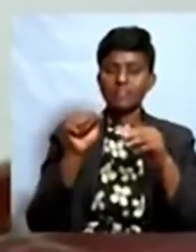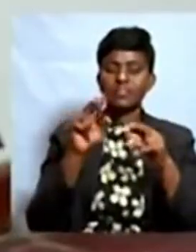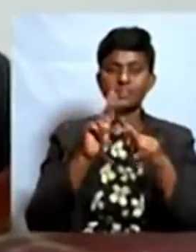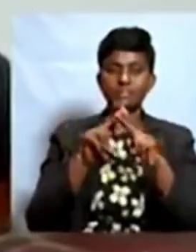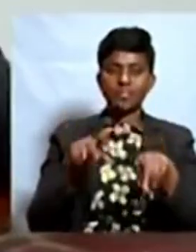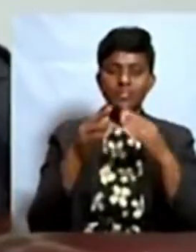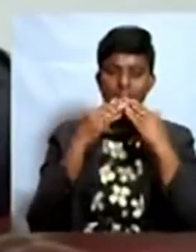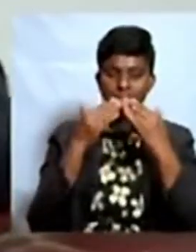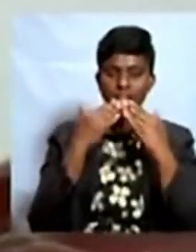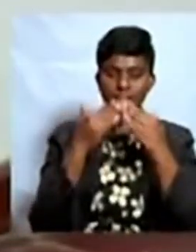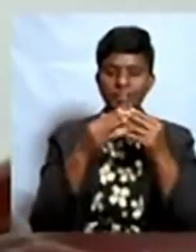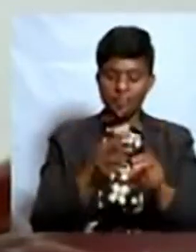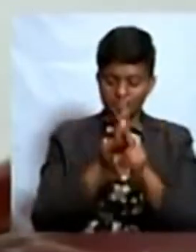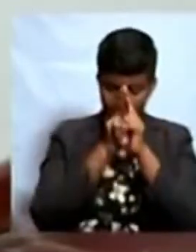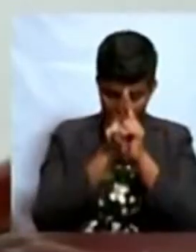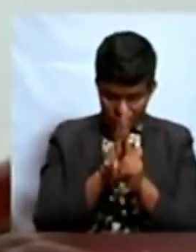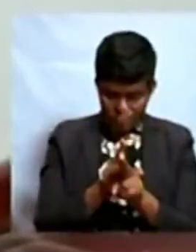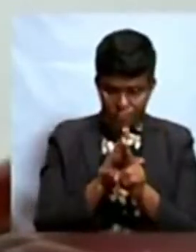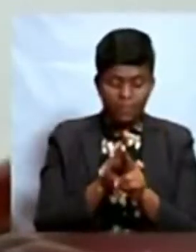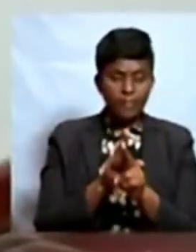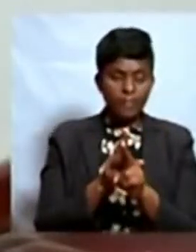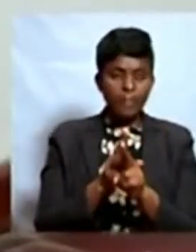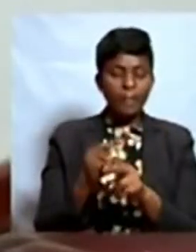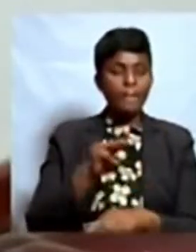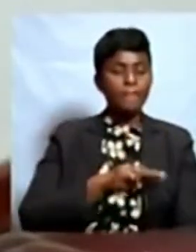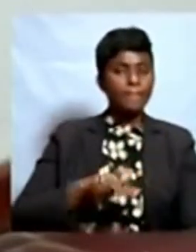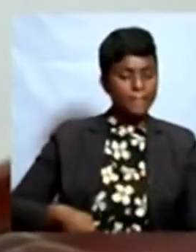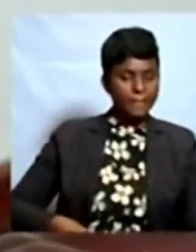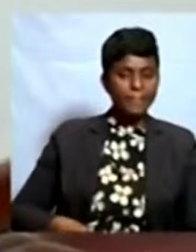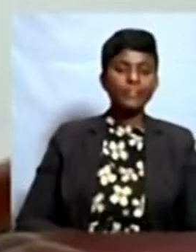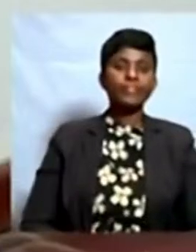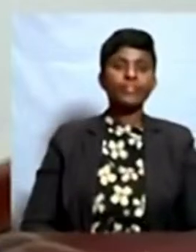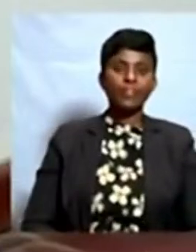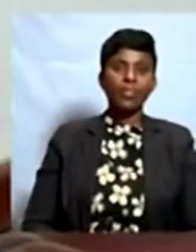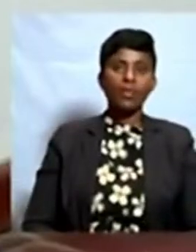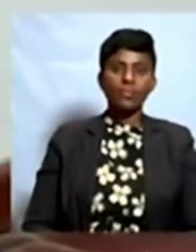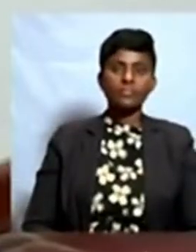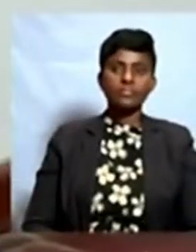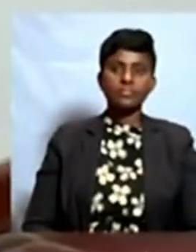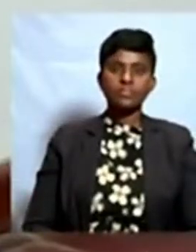Chair and Honorable Member.